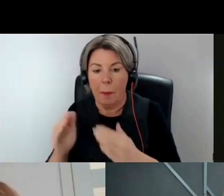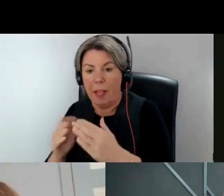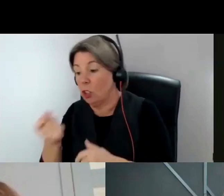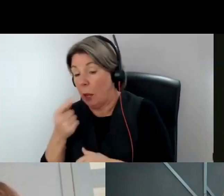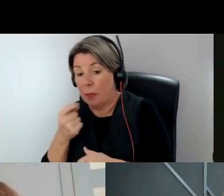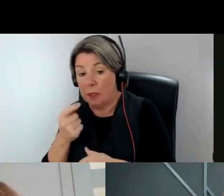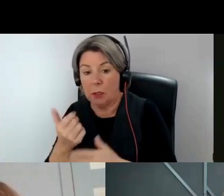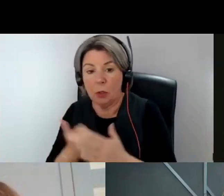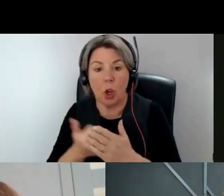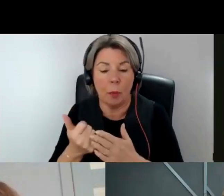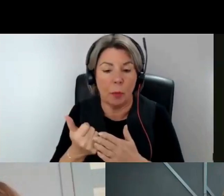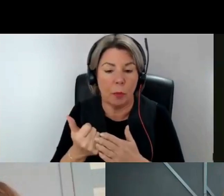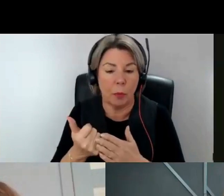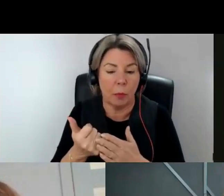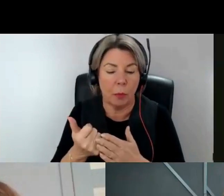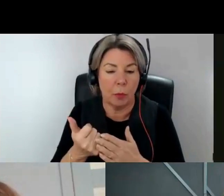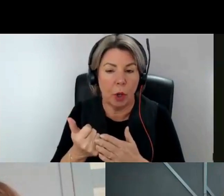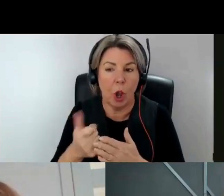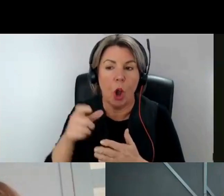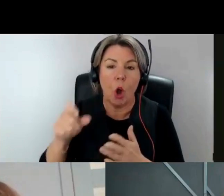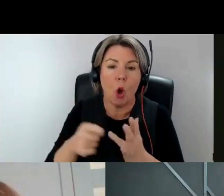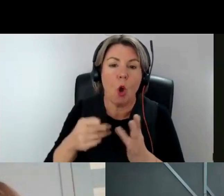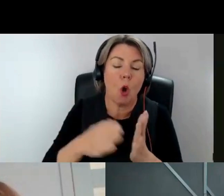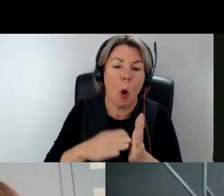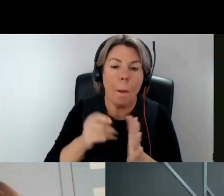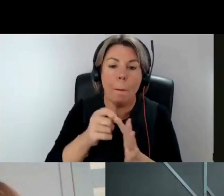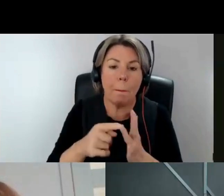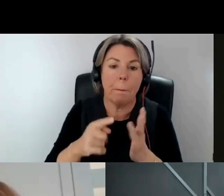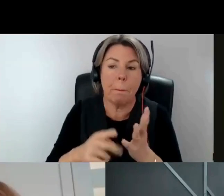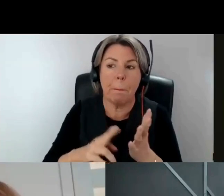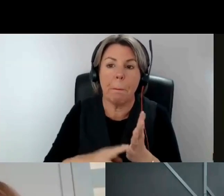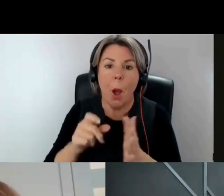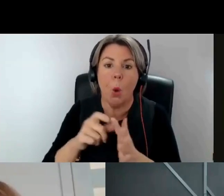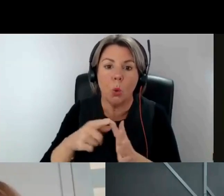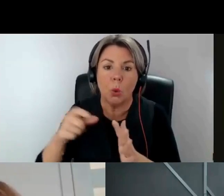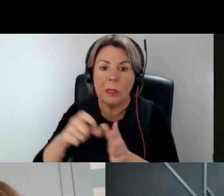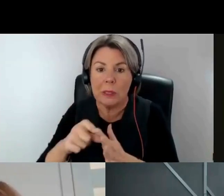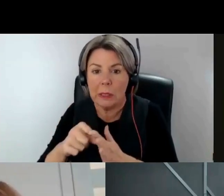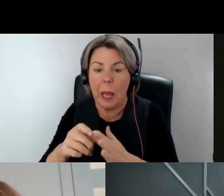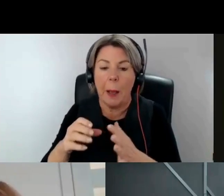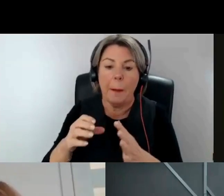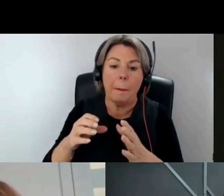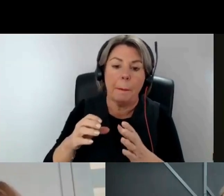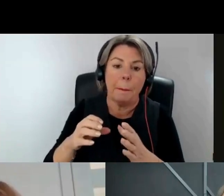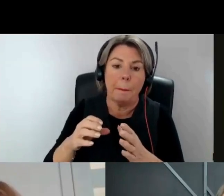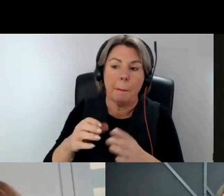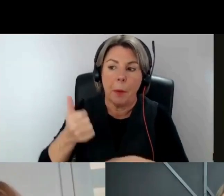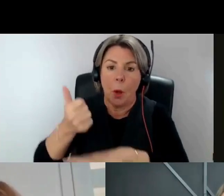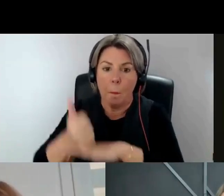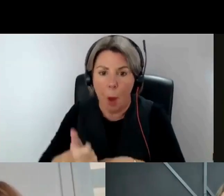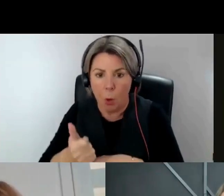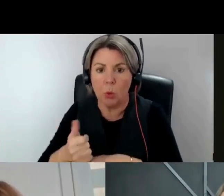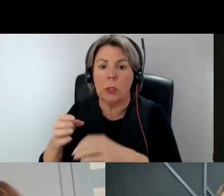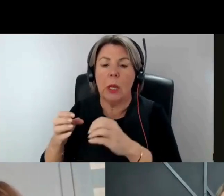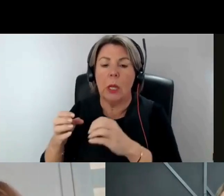companies that are selling what's called compounded body, now let me get this right, bioidentical. So there's pharmacies